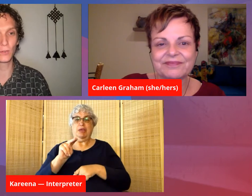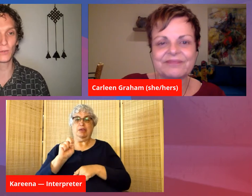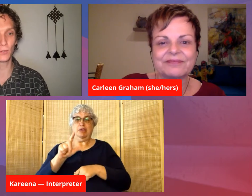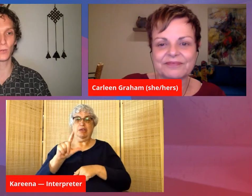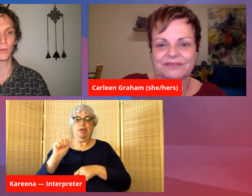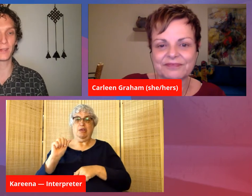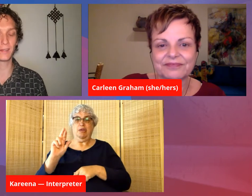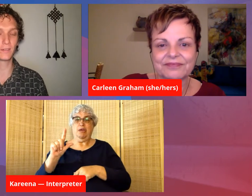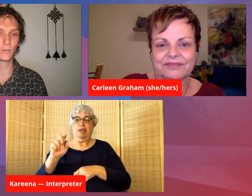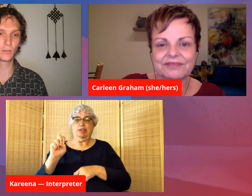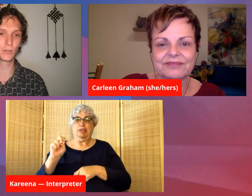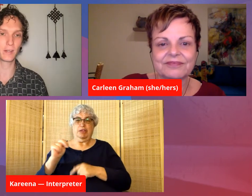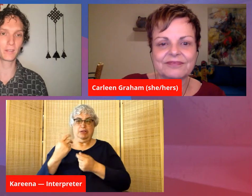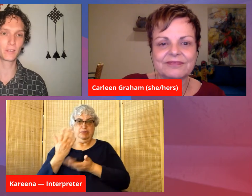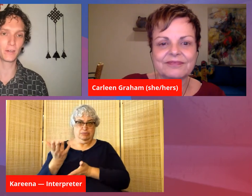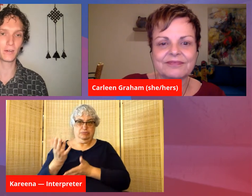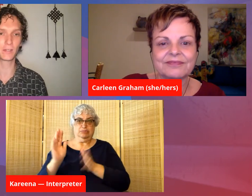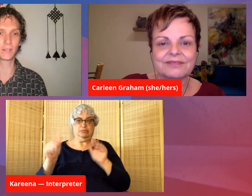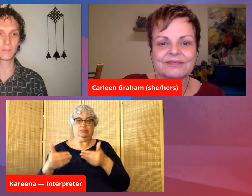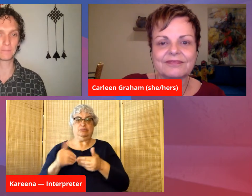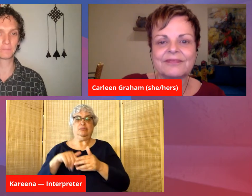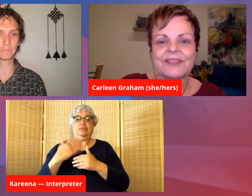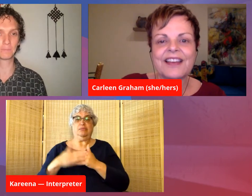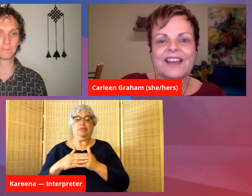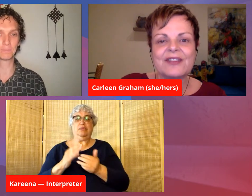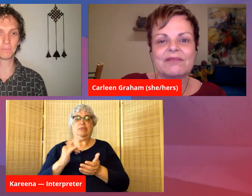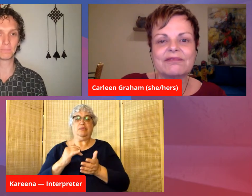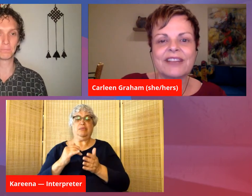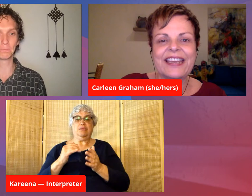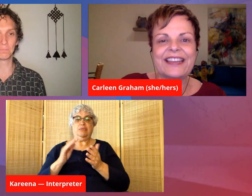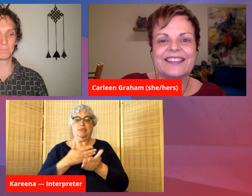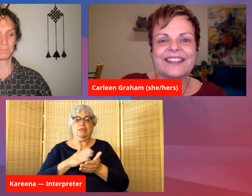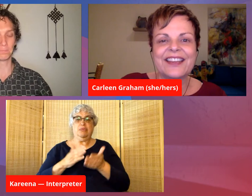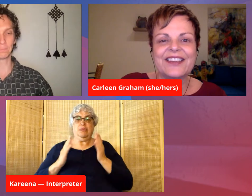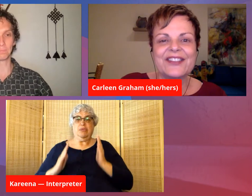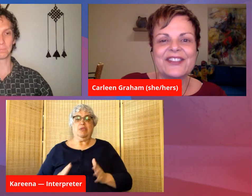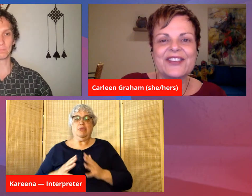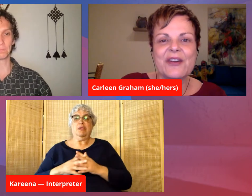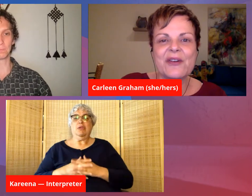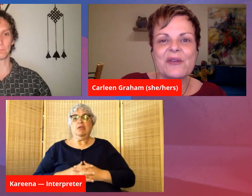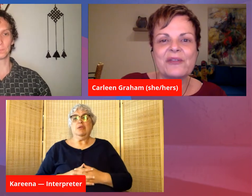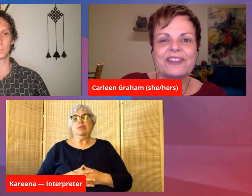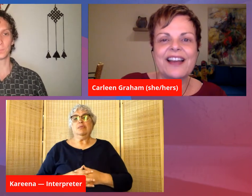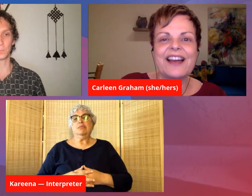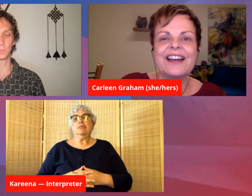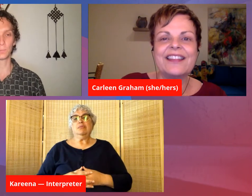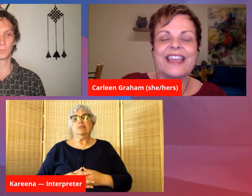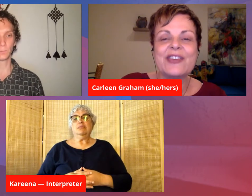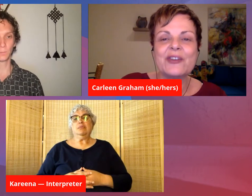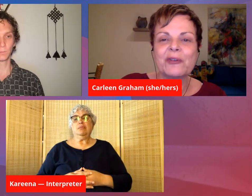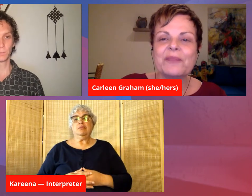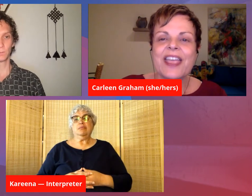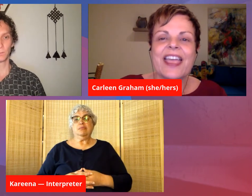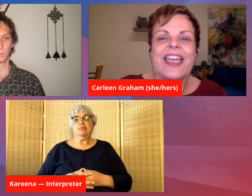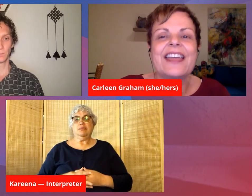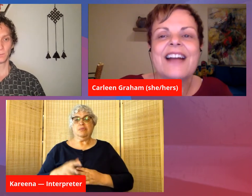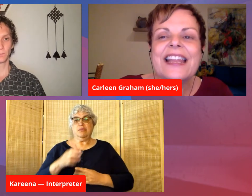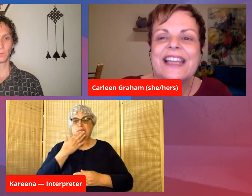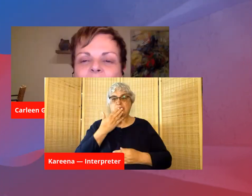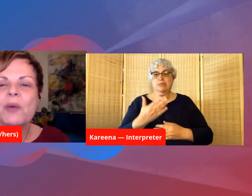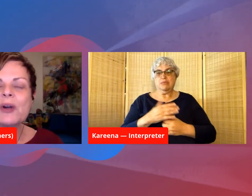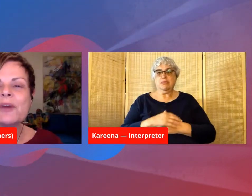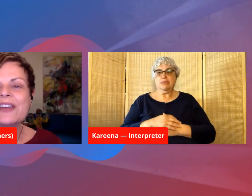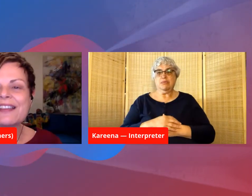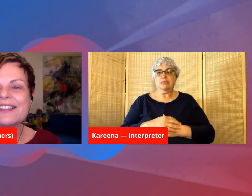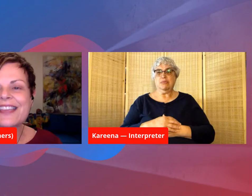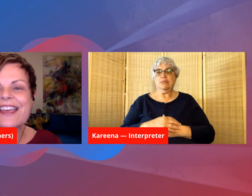over to you to introduce our next artist. Great. So, thank you. And I'd